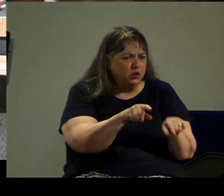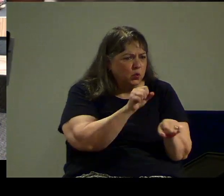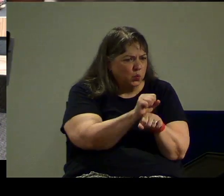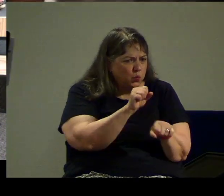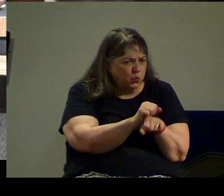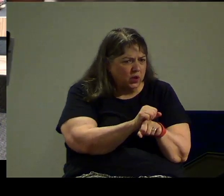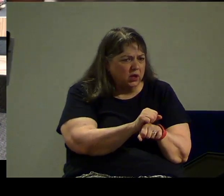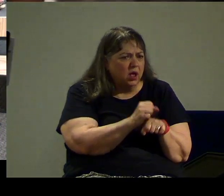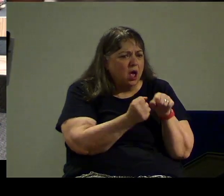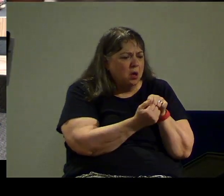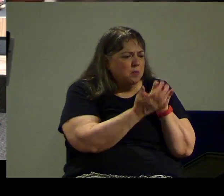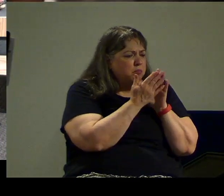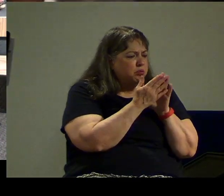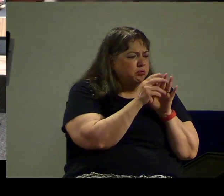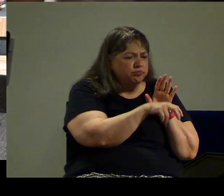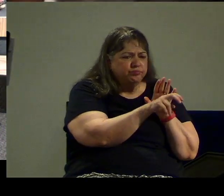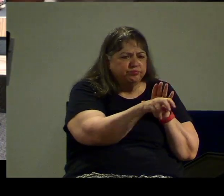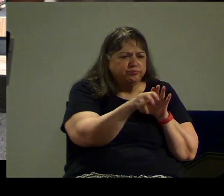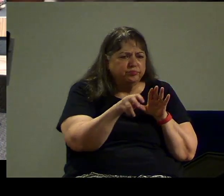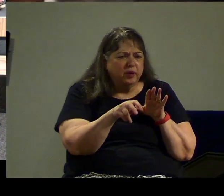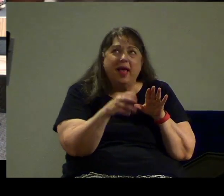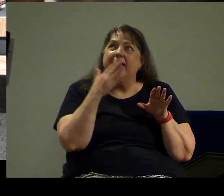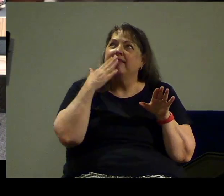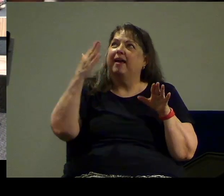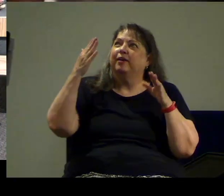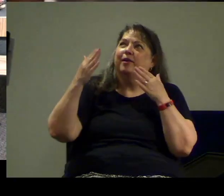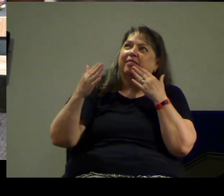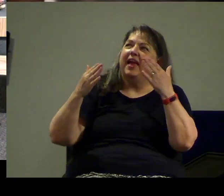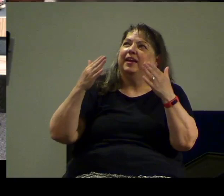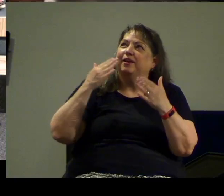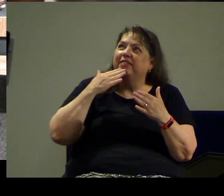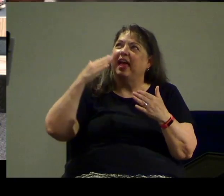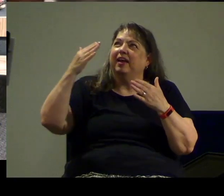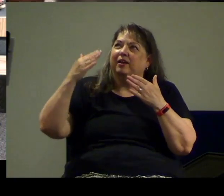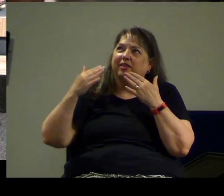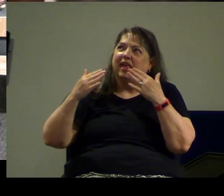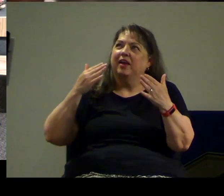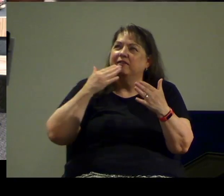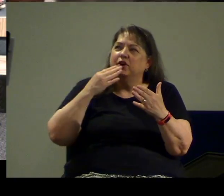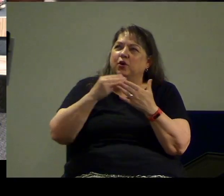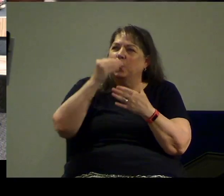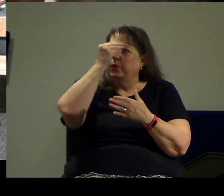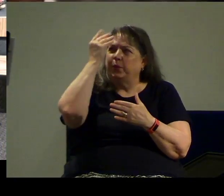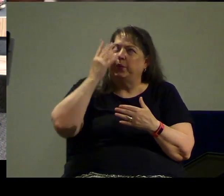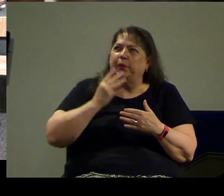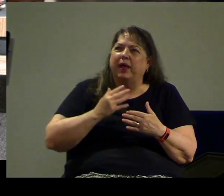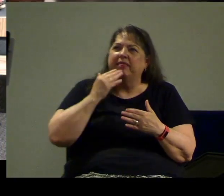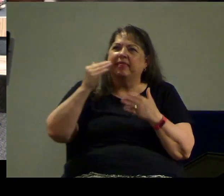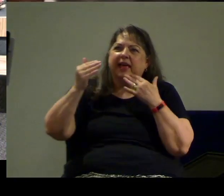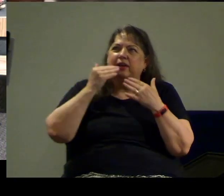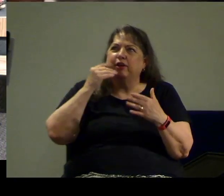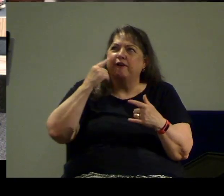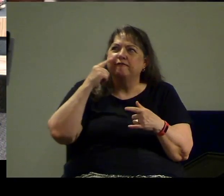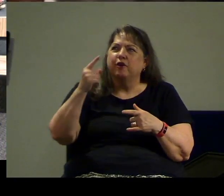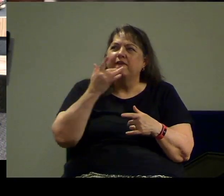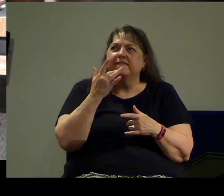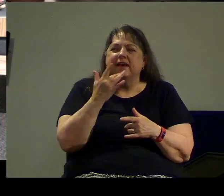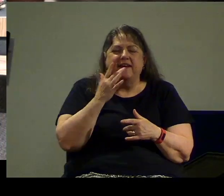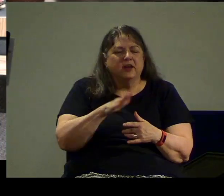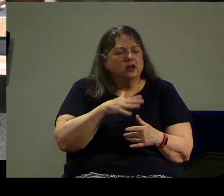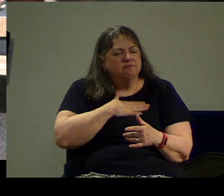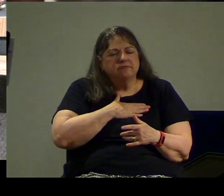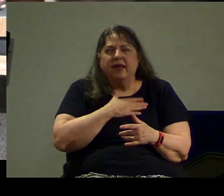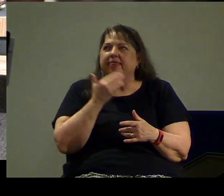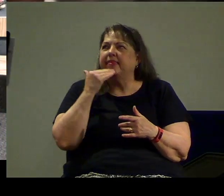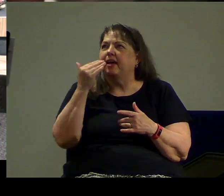center rider. I'm just, Lord, thank you for your goodness to us and upon us in the land of the living. Thank you for favor. Thank you for